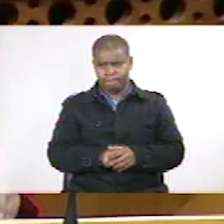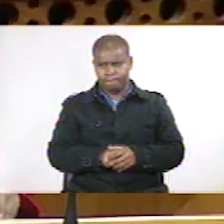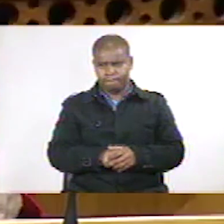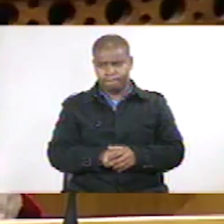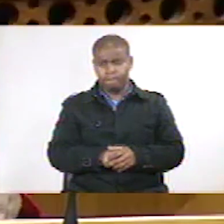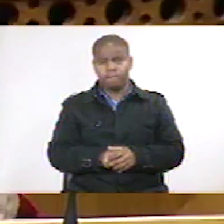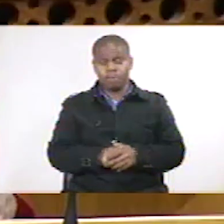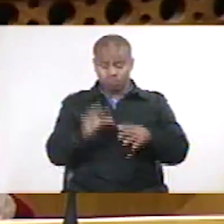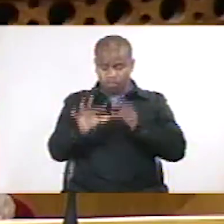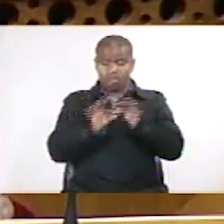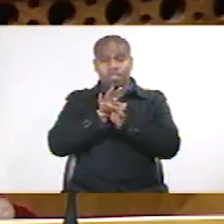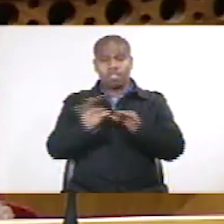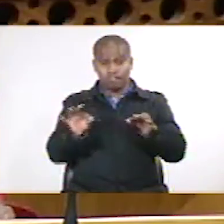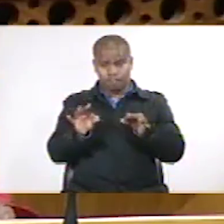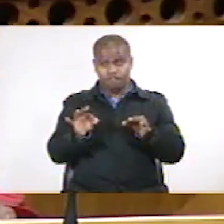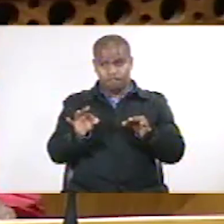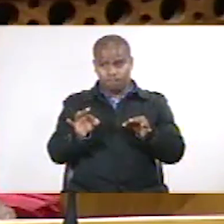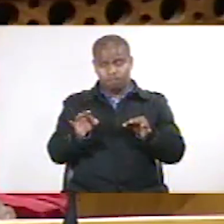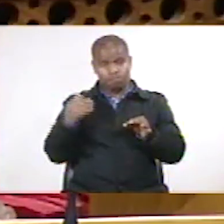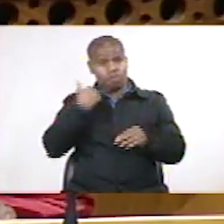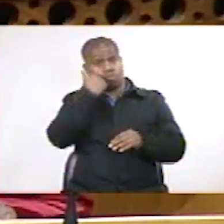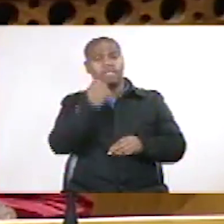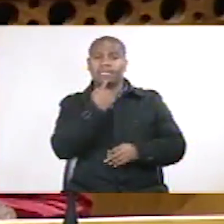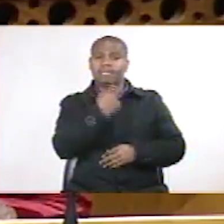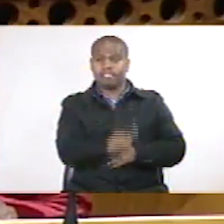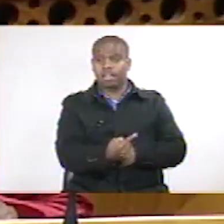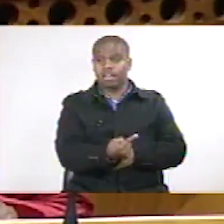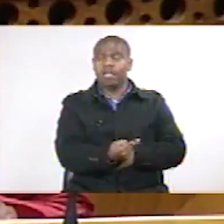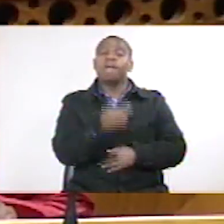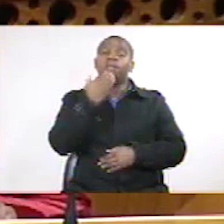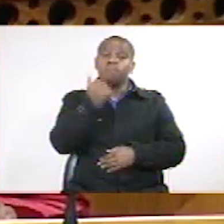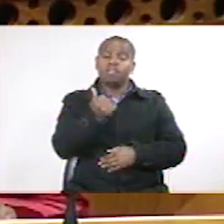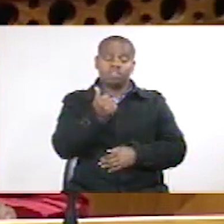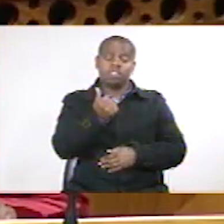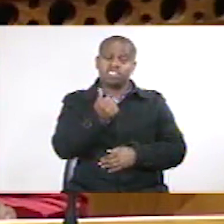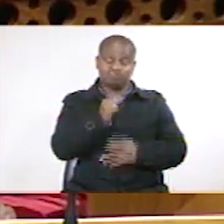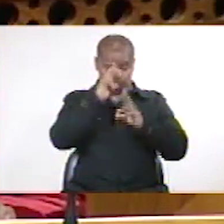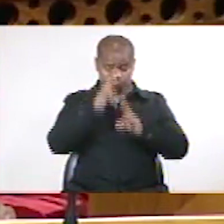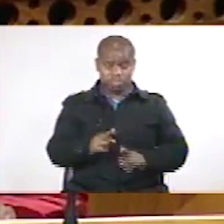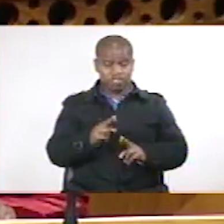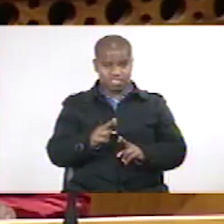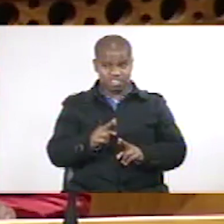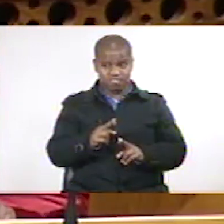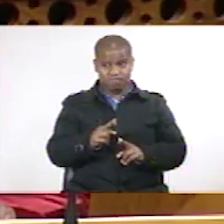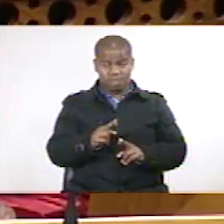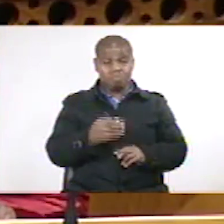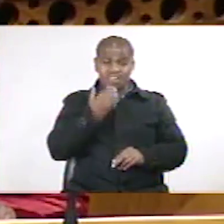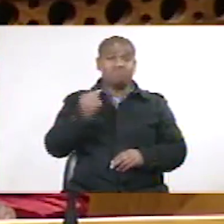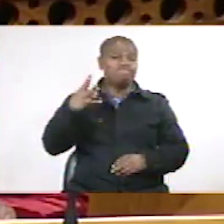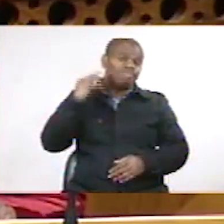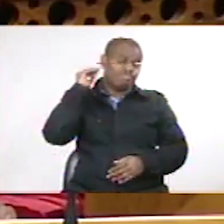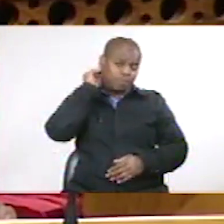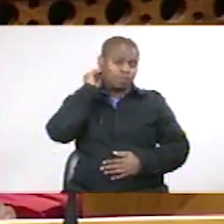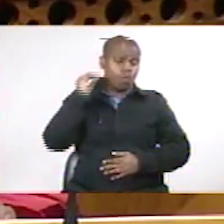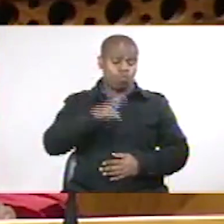This gift is a gift that I was going to say to you. Don't undermine it. Don't belittle it. Take it, because this is the